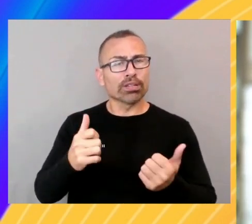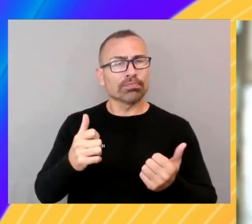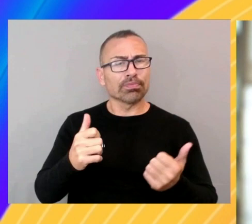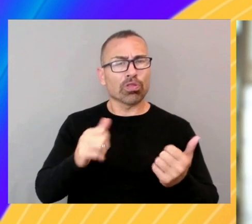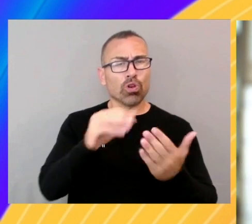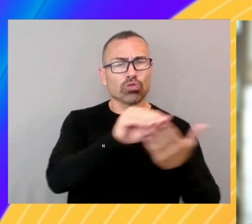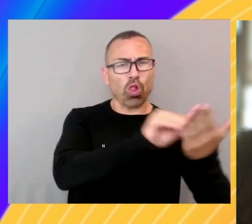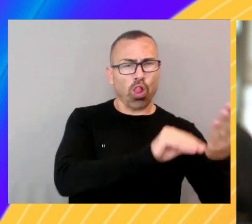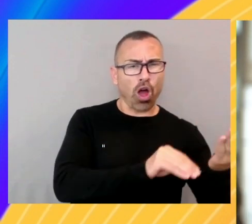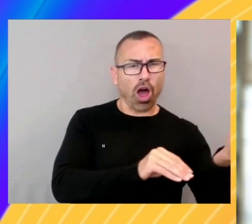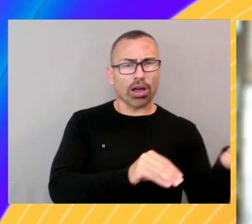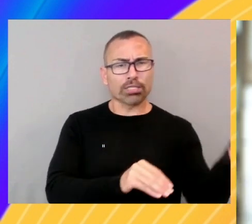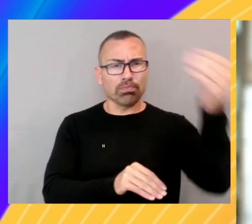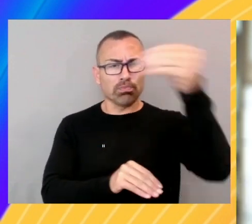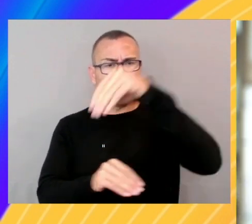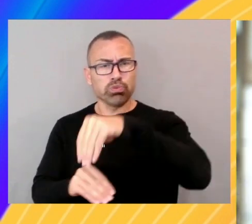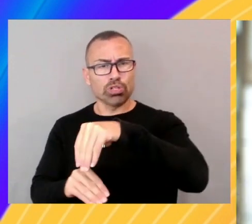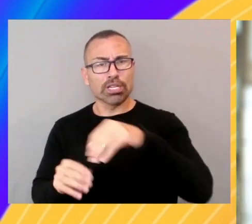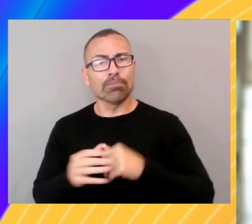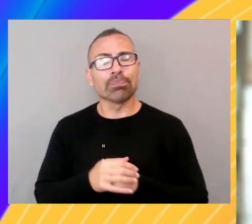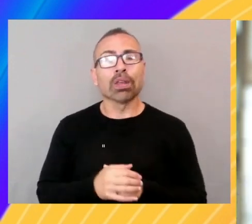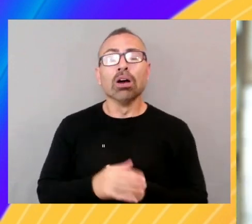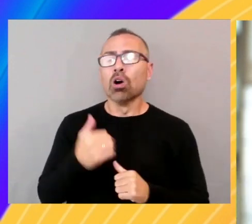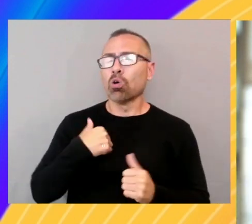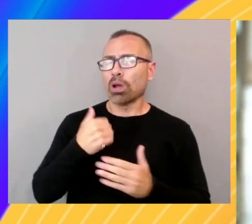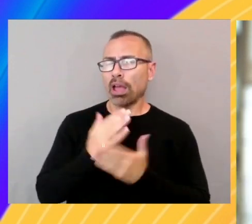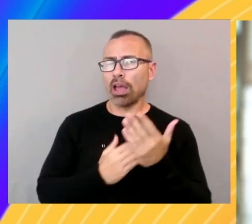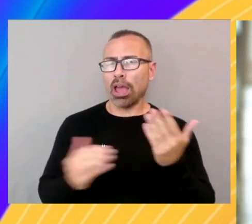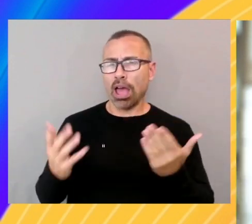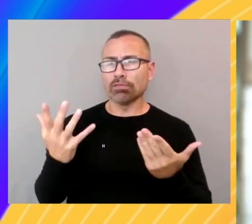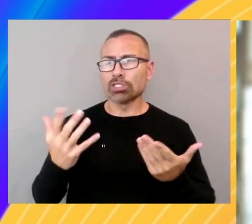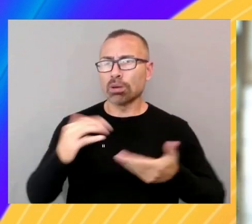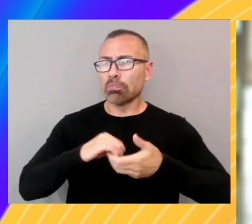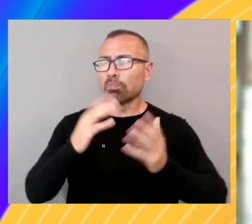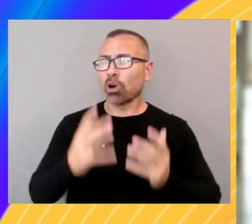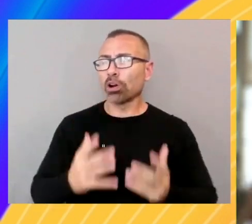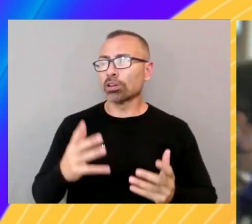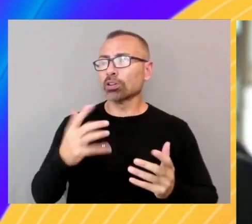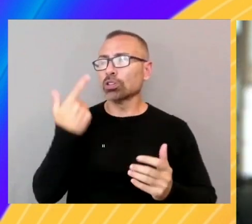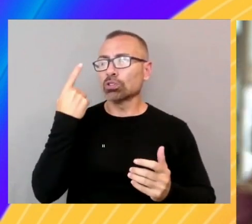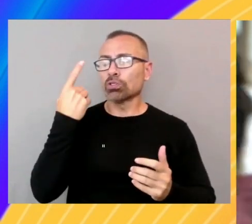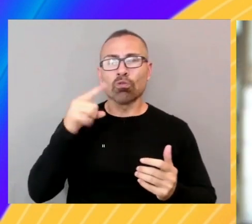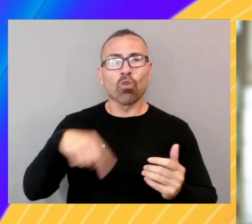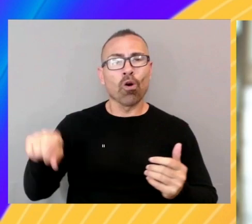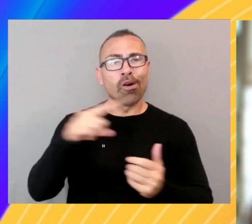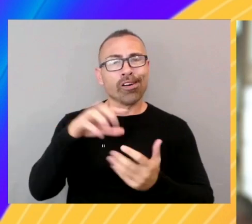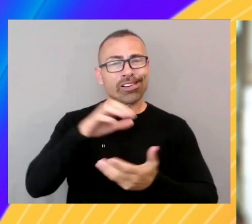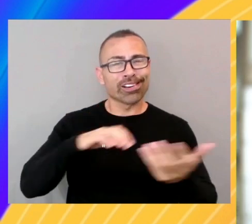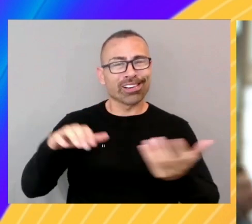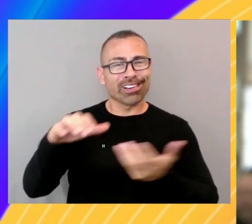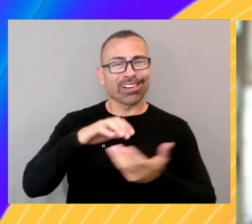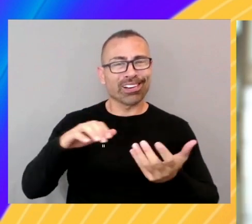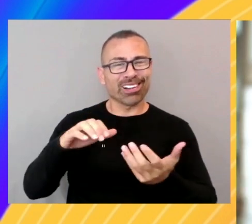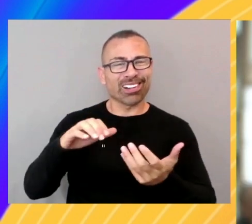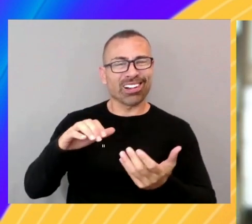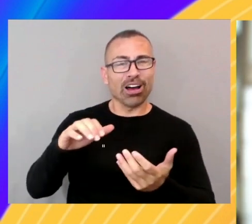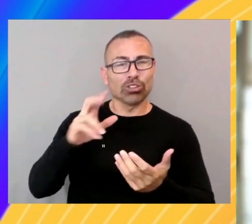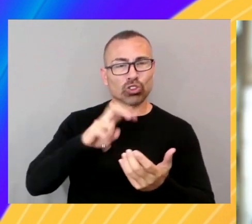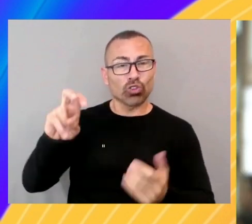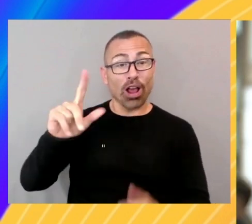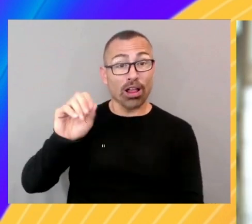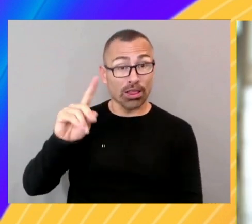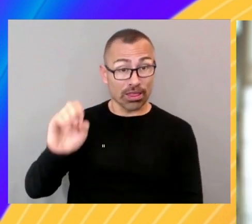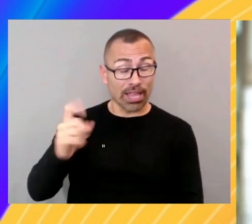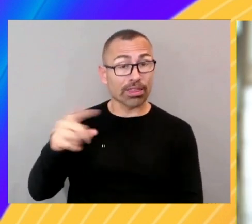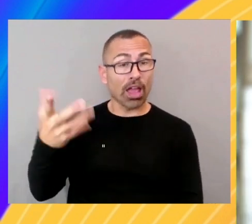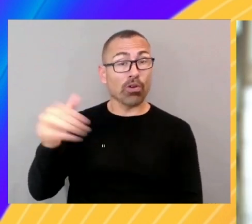some partners that are already onboarded to CloudTrail Lake. If that is the case, they have actually done the work for doing the transformation of the schema and